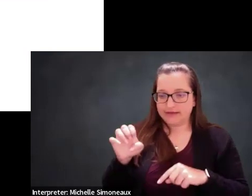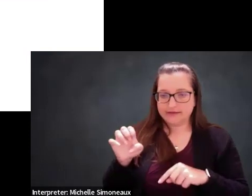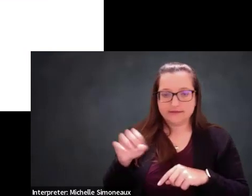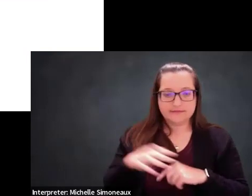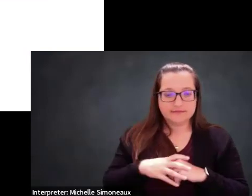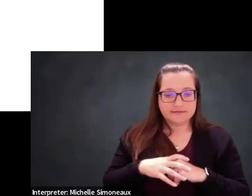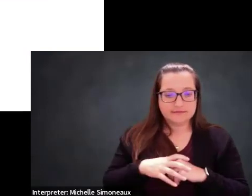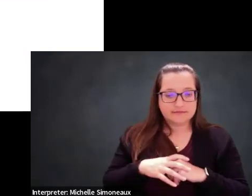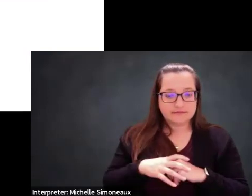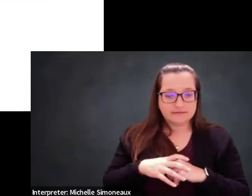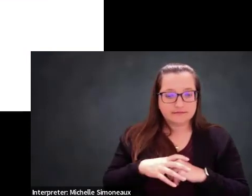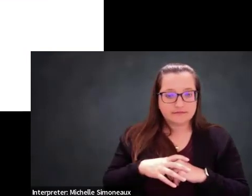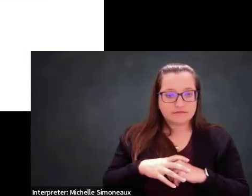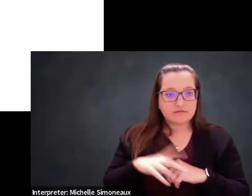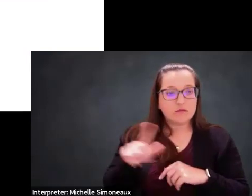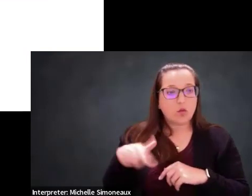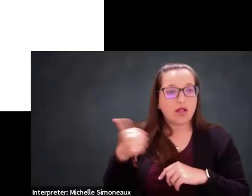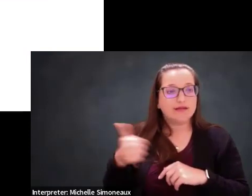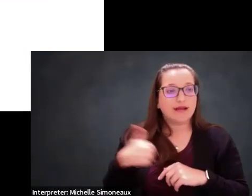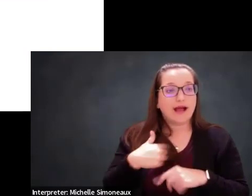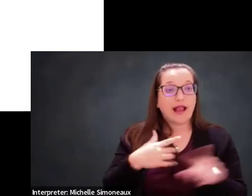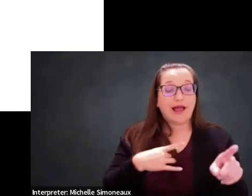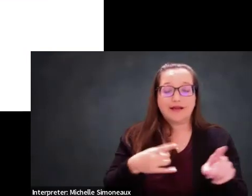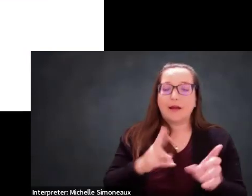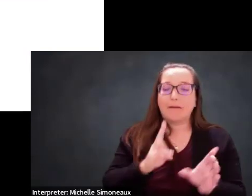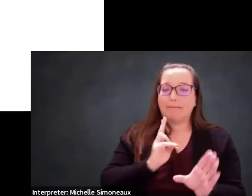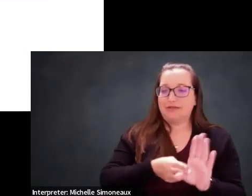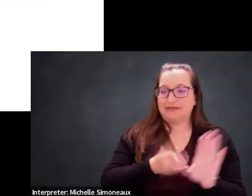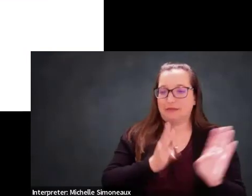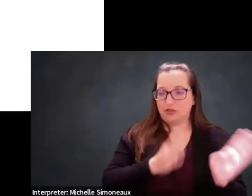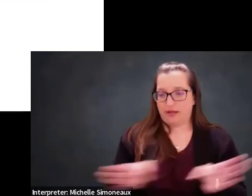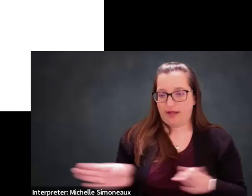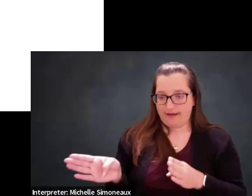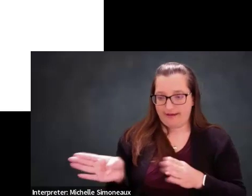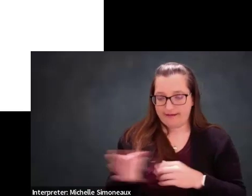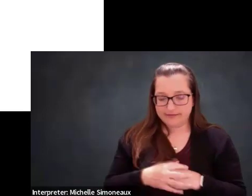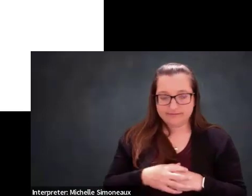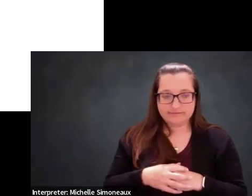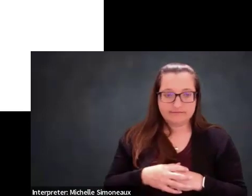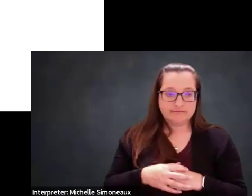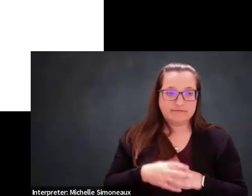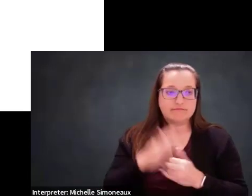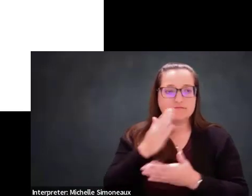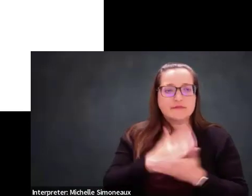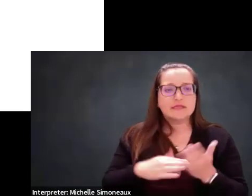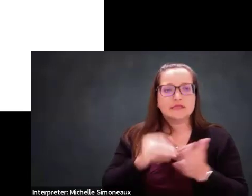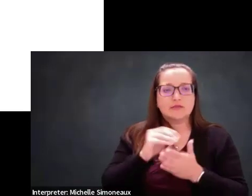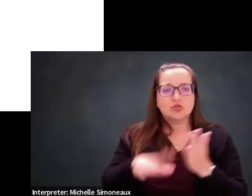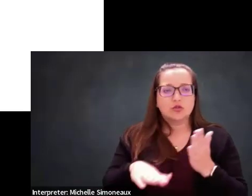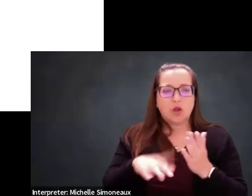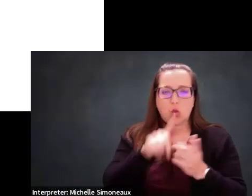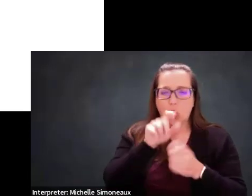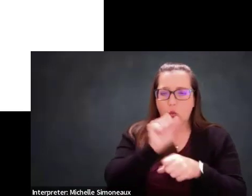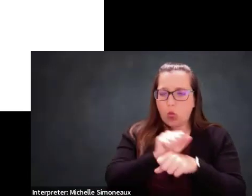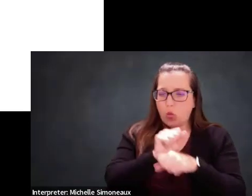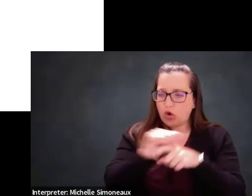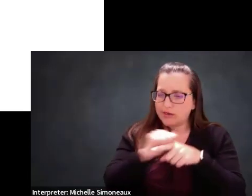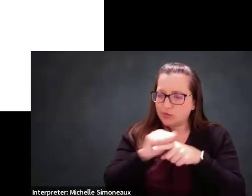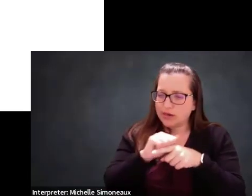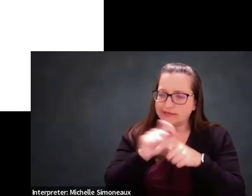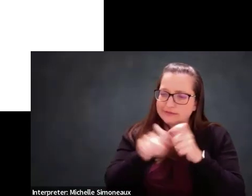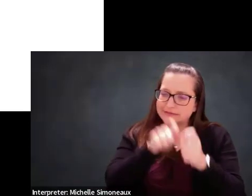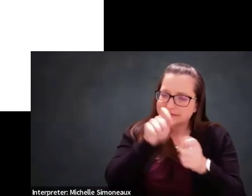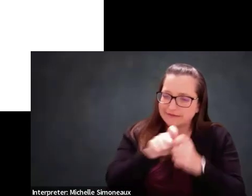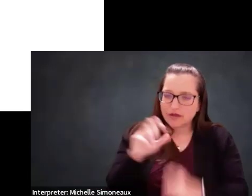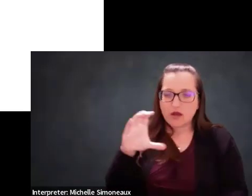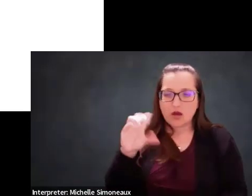Something else that I do is called participation plans. So when I have students who are working on very specific core words, or maybe they were